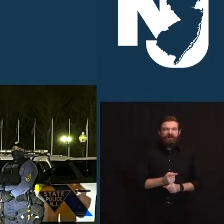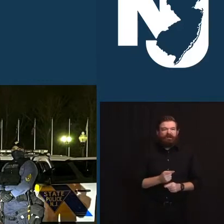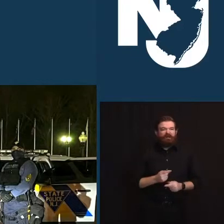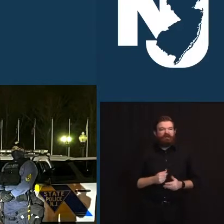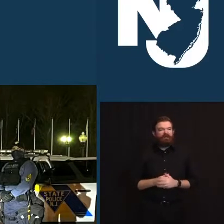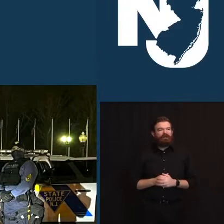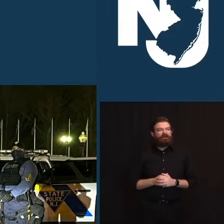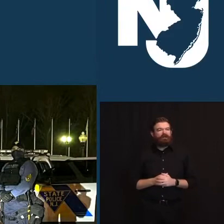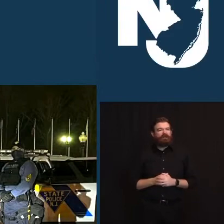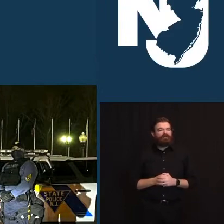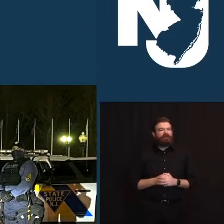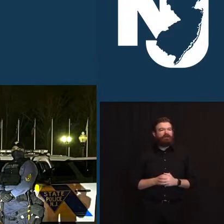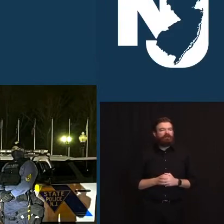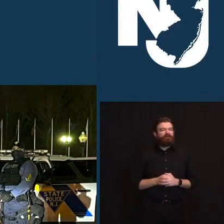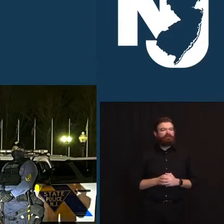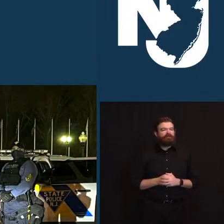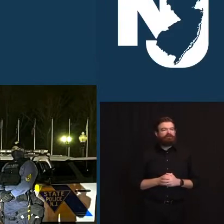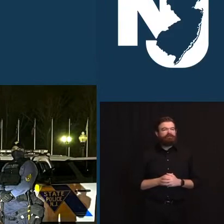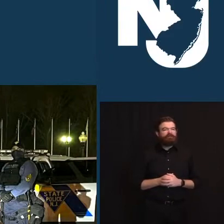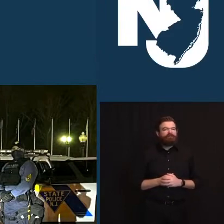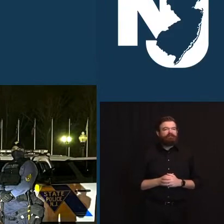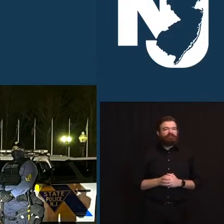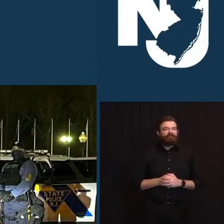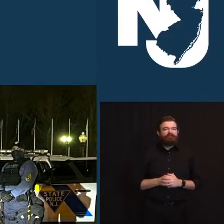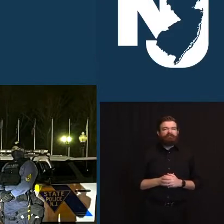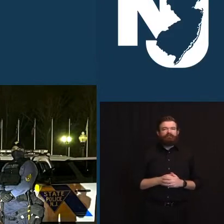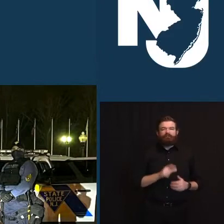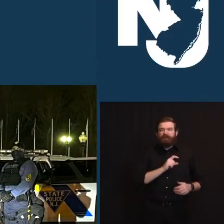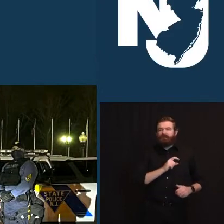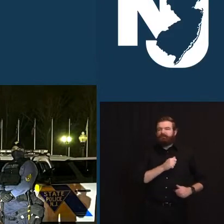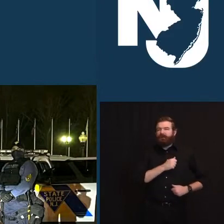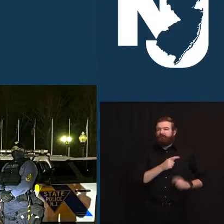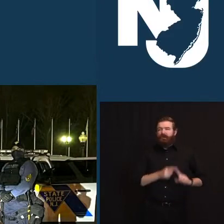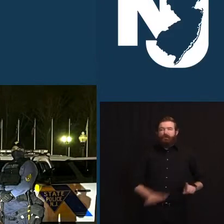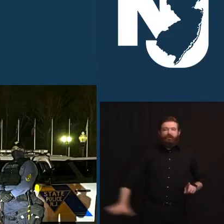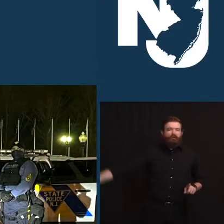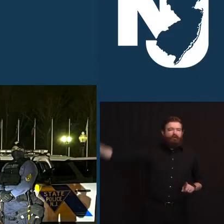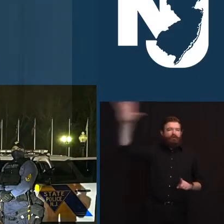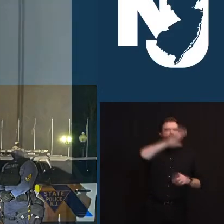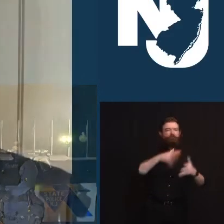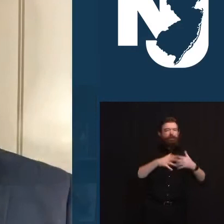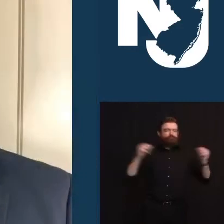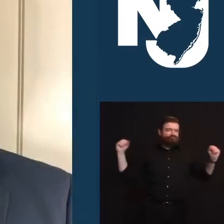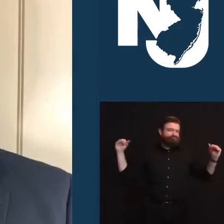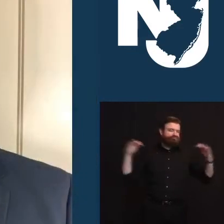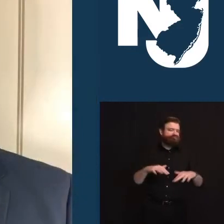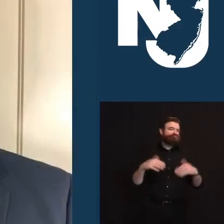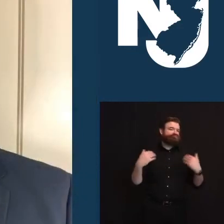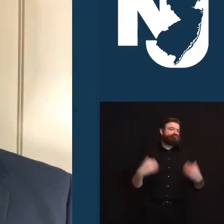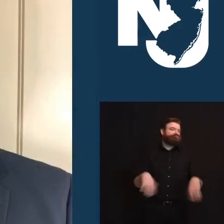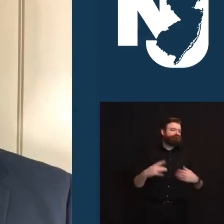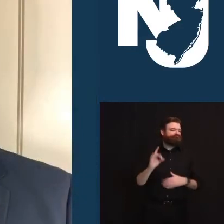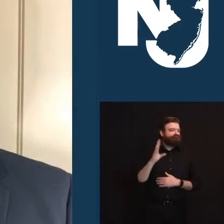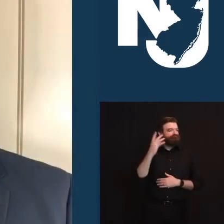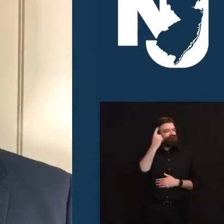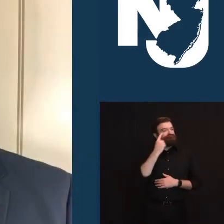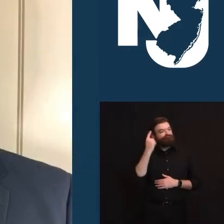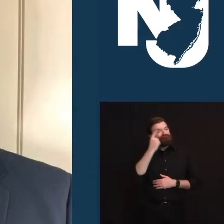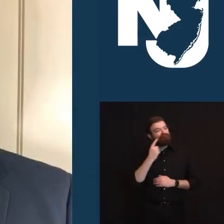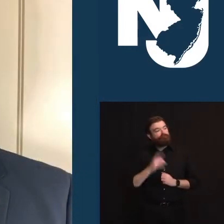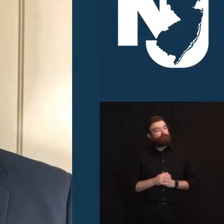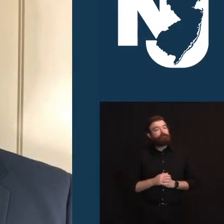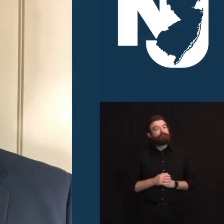troopers from all over the country. So, folks, come on. Next up, the Biden administration has looked to New Jersey to help fill some of the